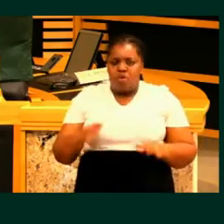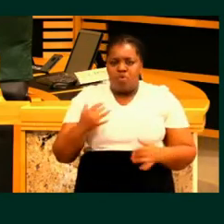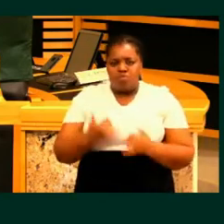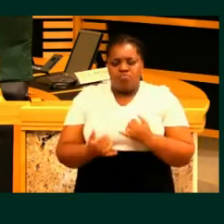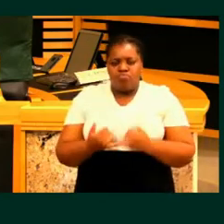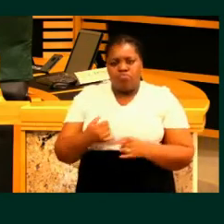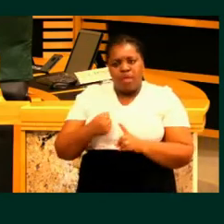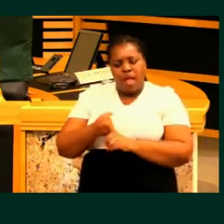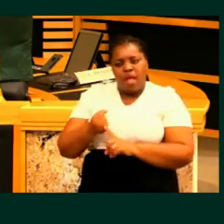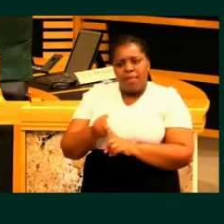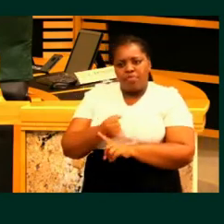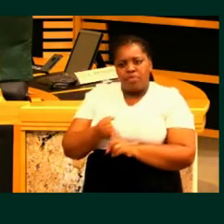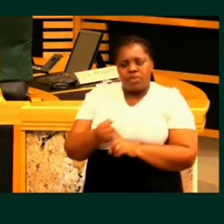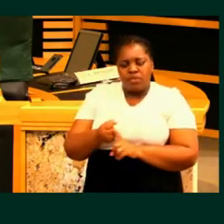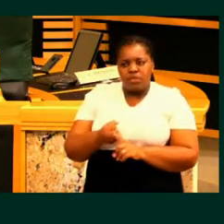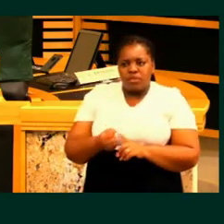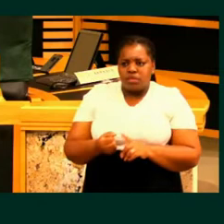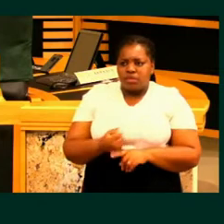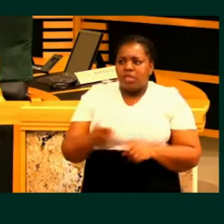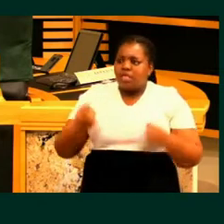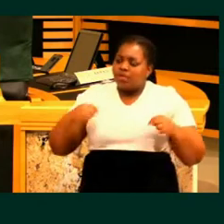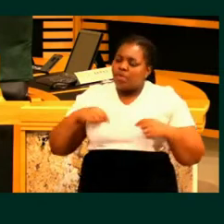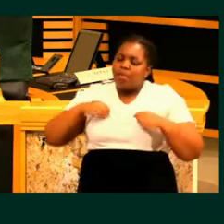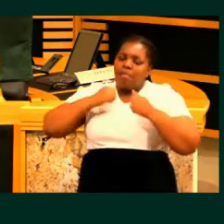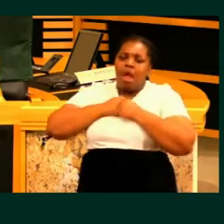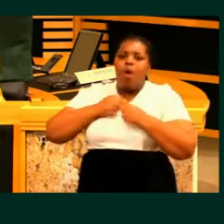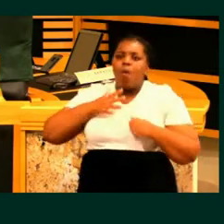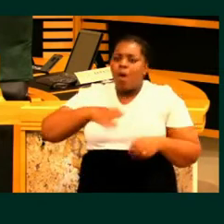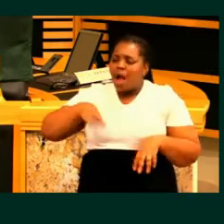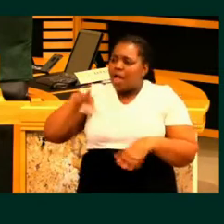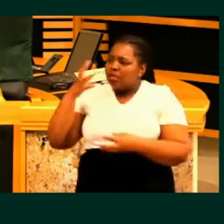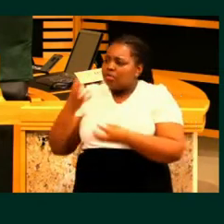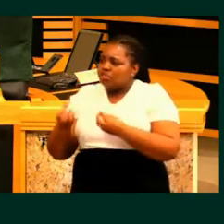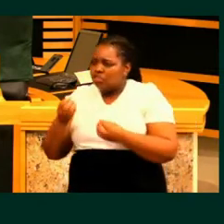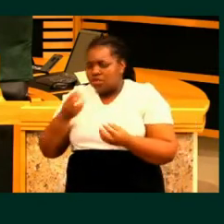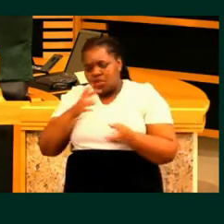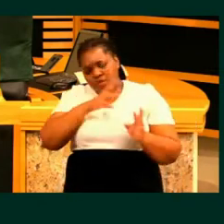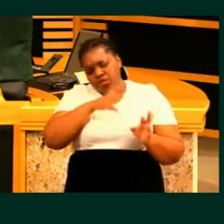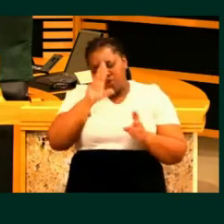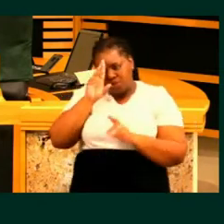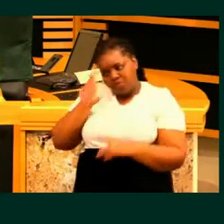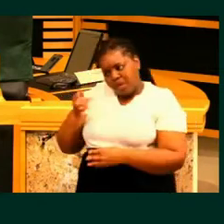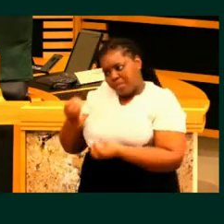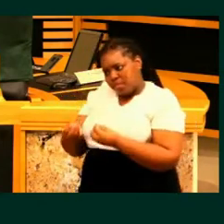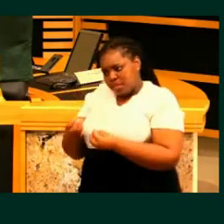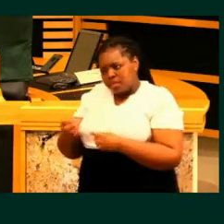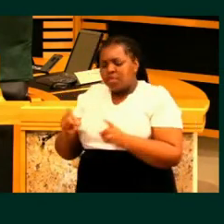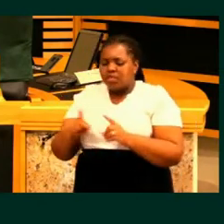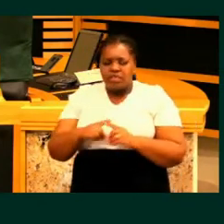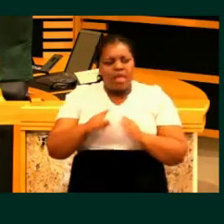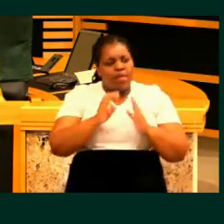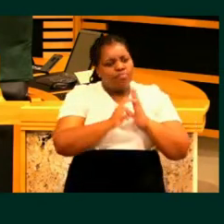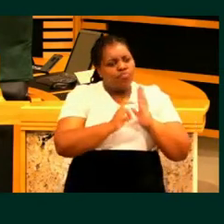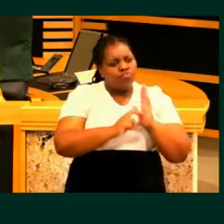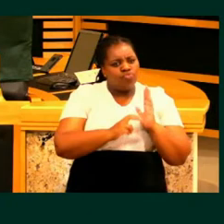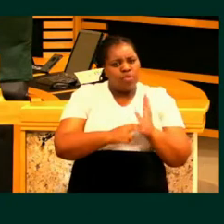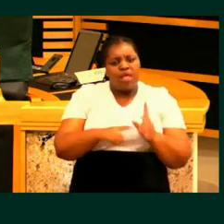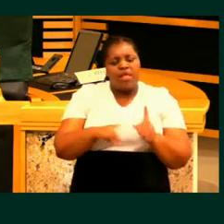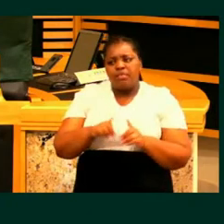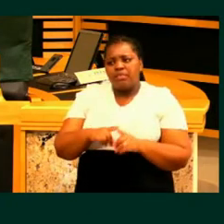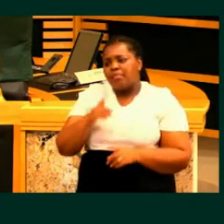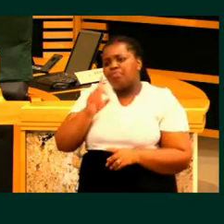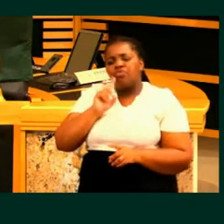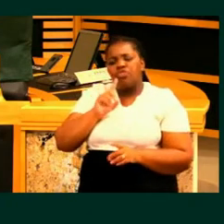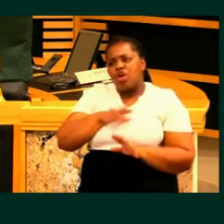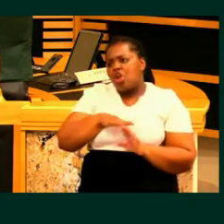at our schools as parents we want teachers to respect our children's dignity and constitutional rights as teachers must